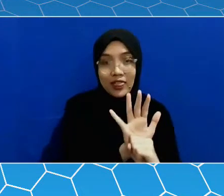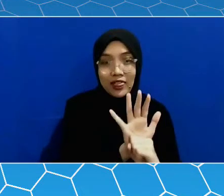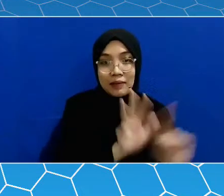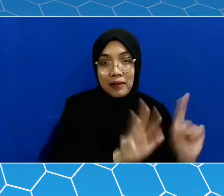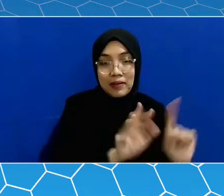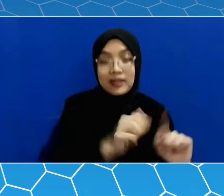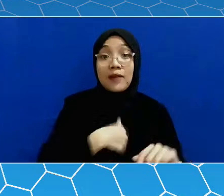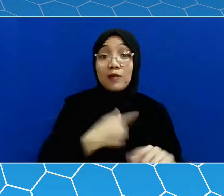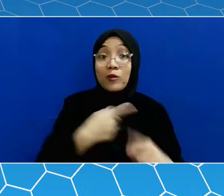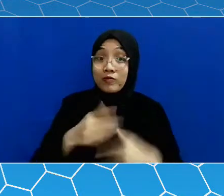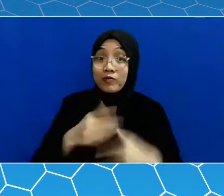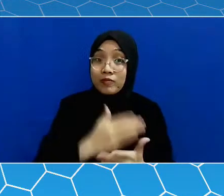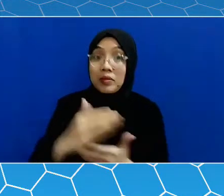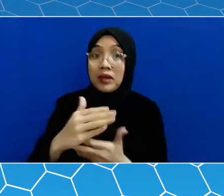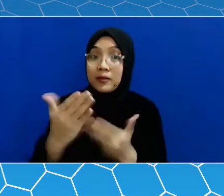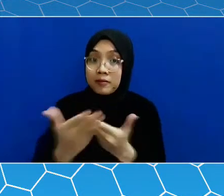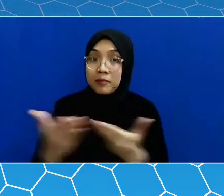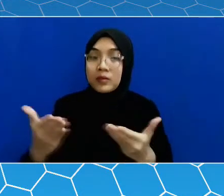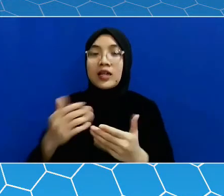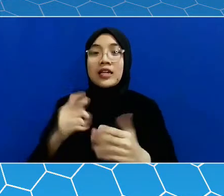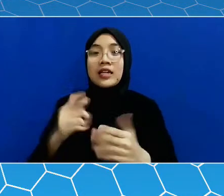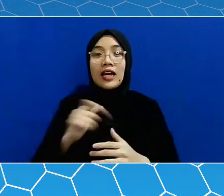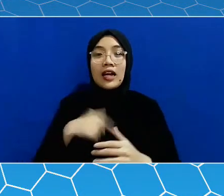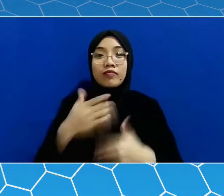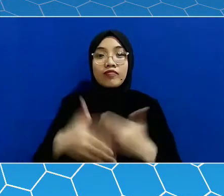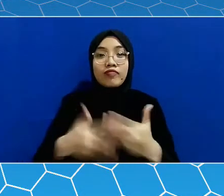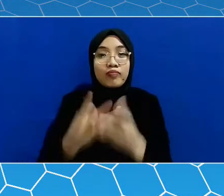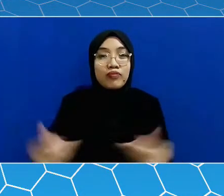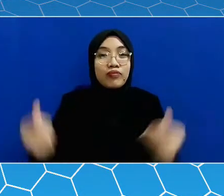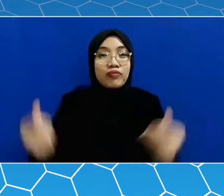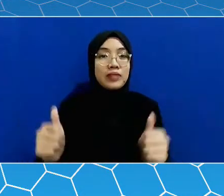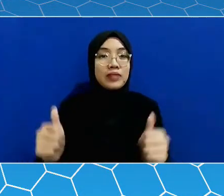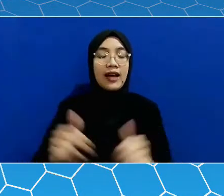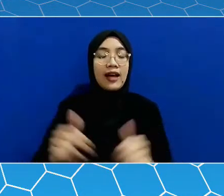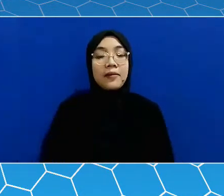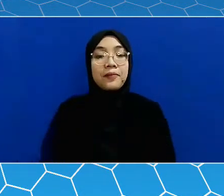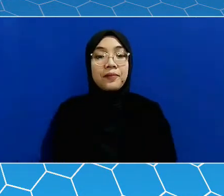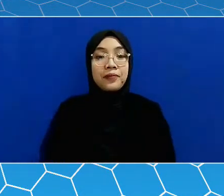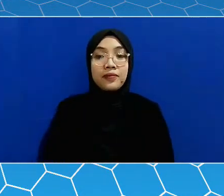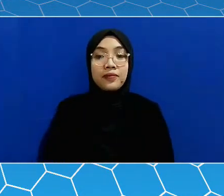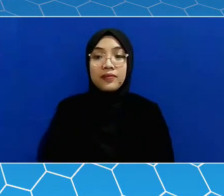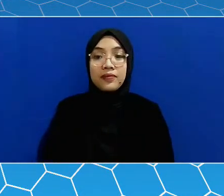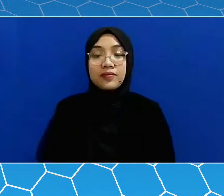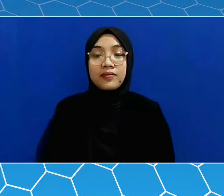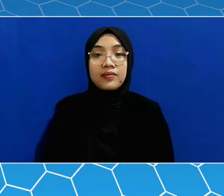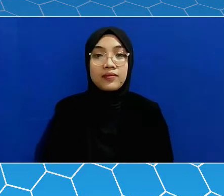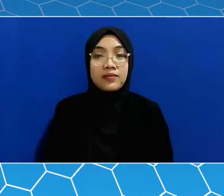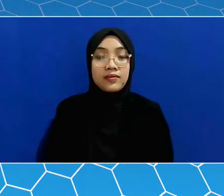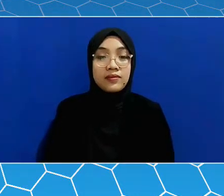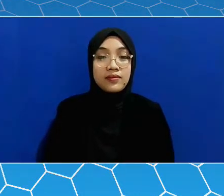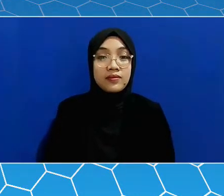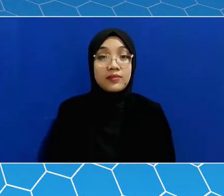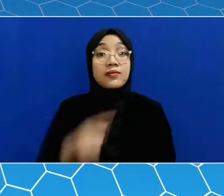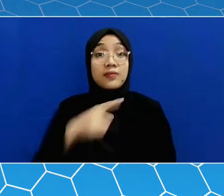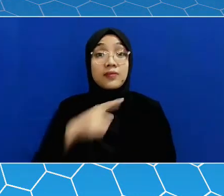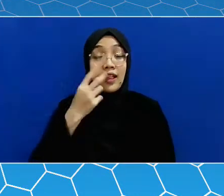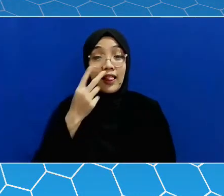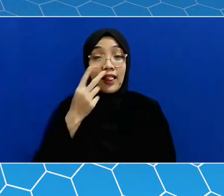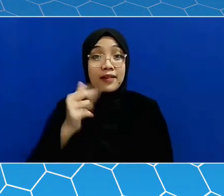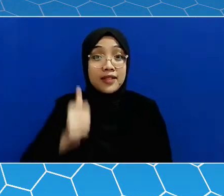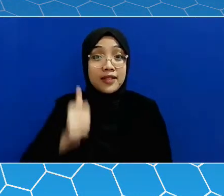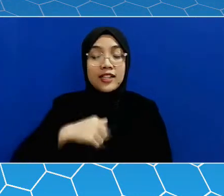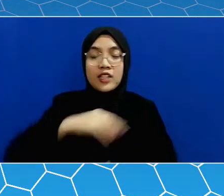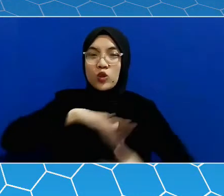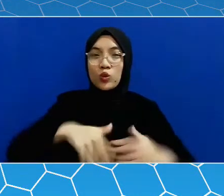to tackle these situations on that matter. Next slide, please. You can see that I think in all over the world, especially